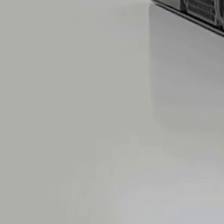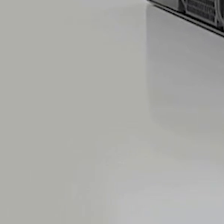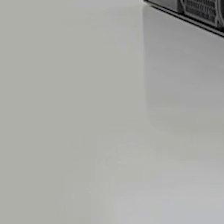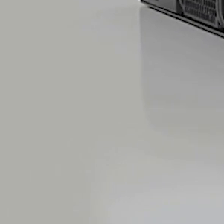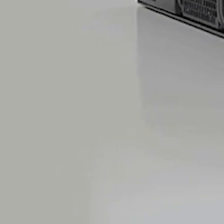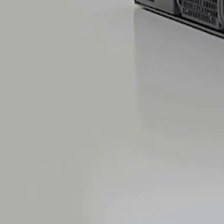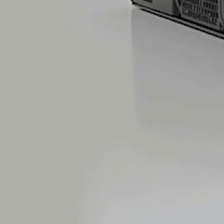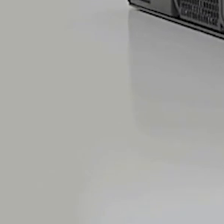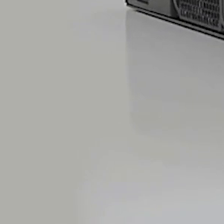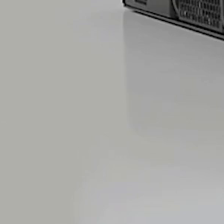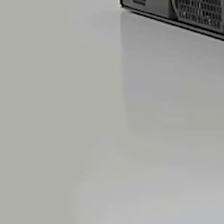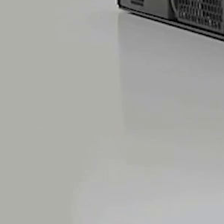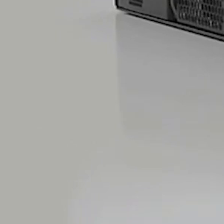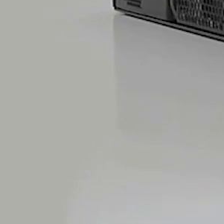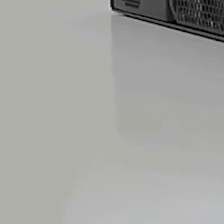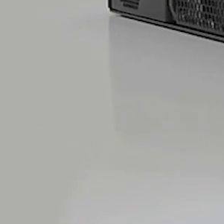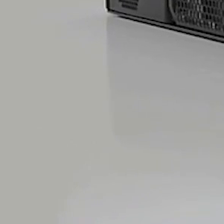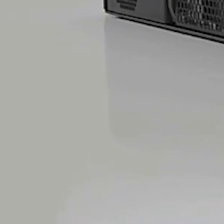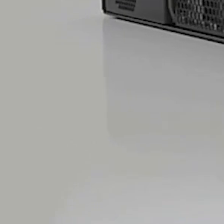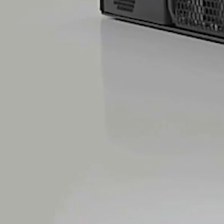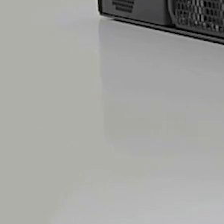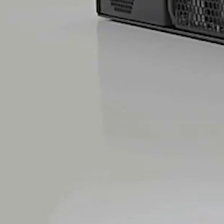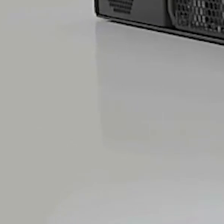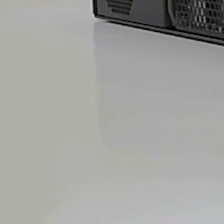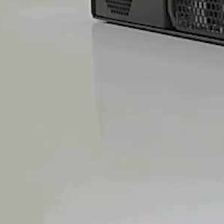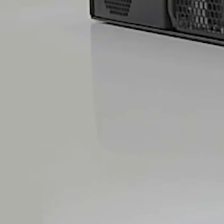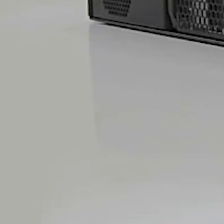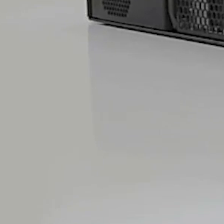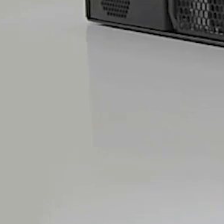ONDM, AI-ready and proactive ONDM.